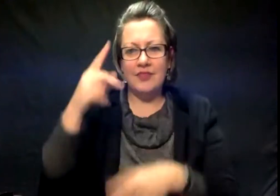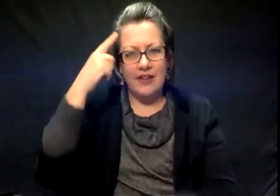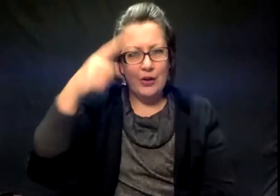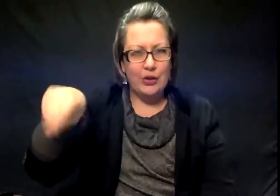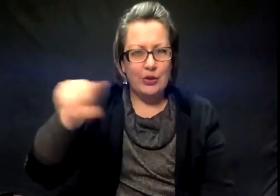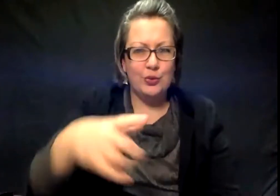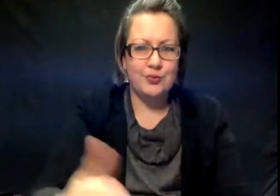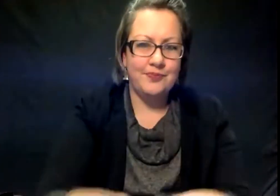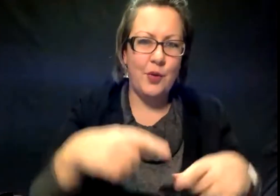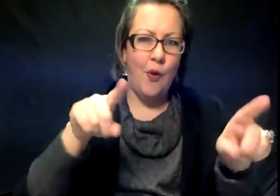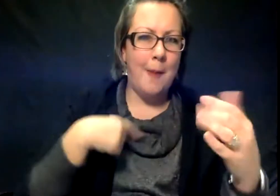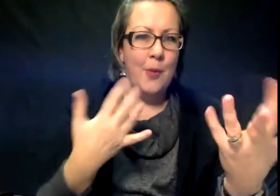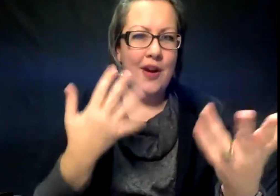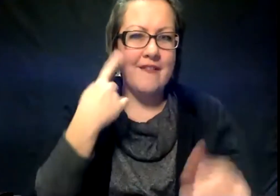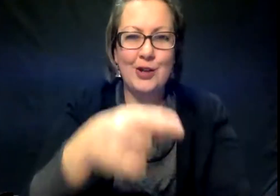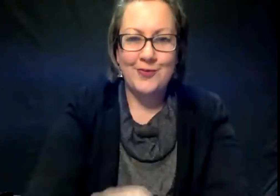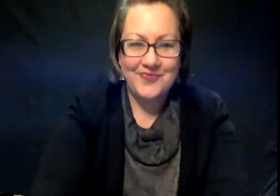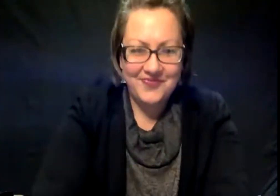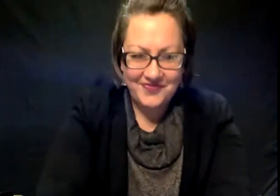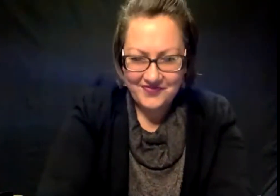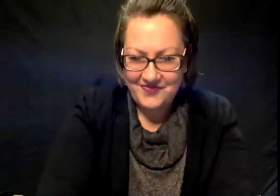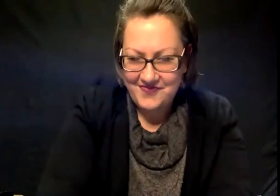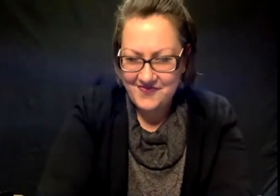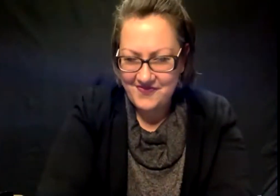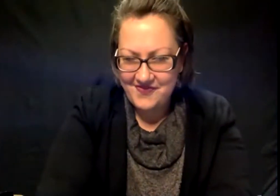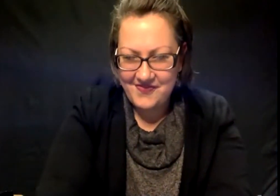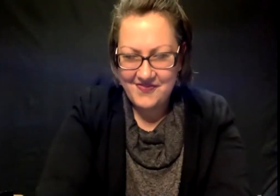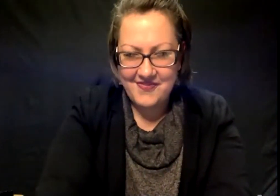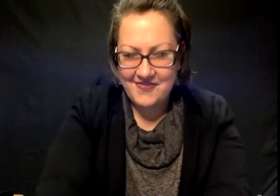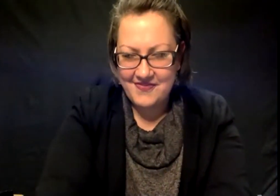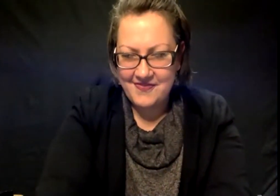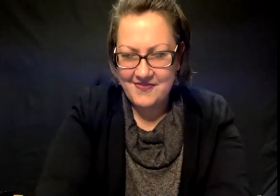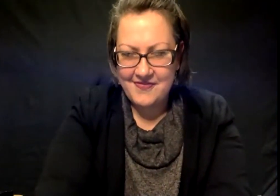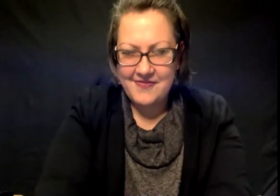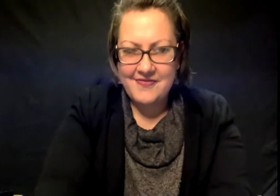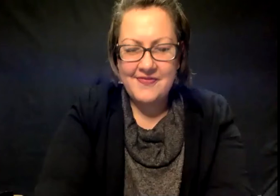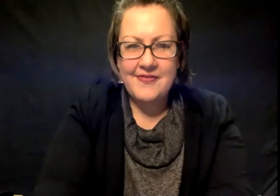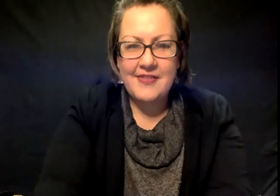I'll copy those links for you while I'm waiting for you.